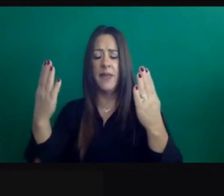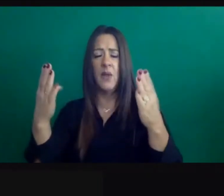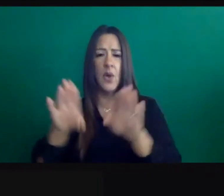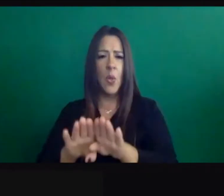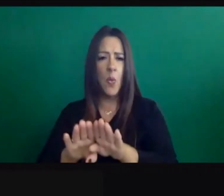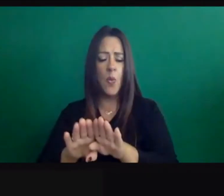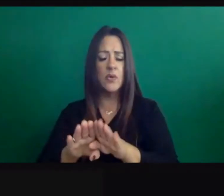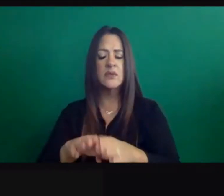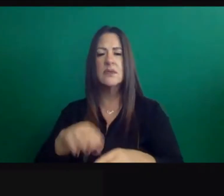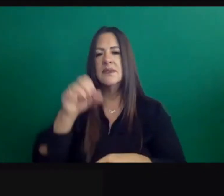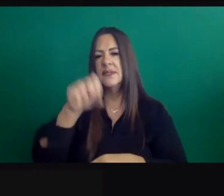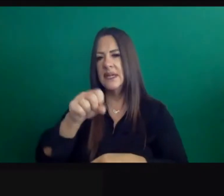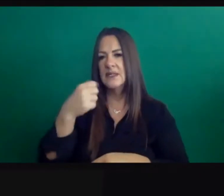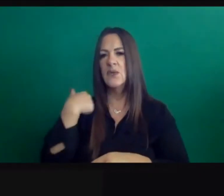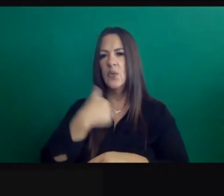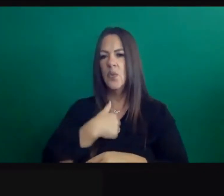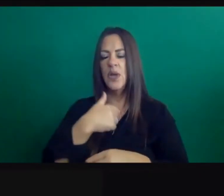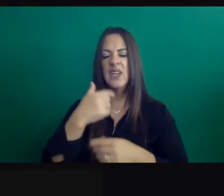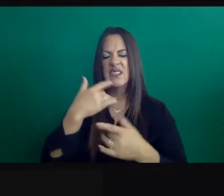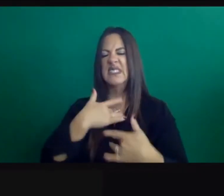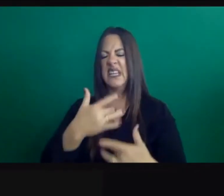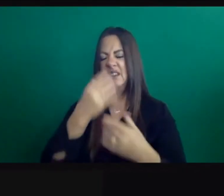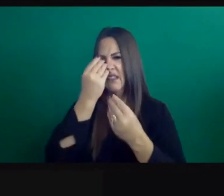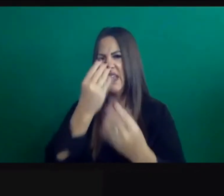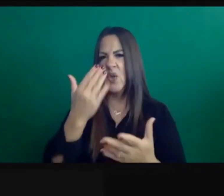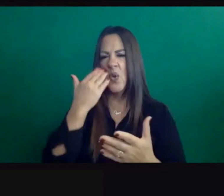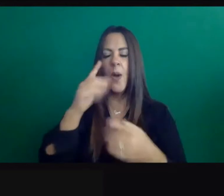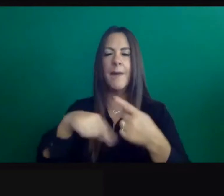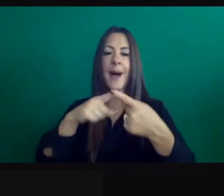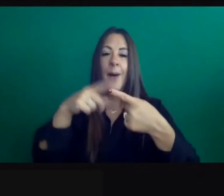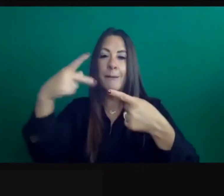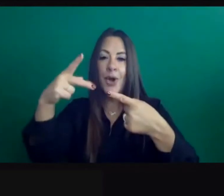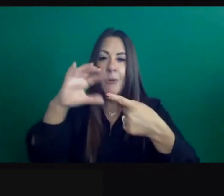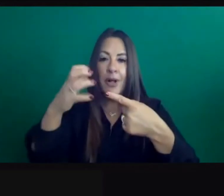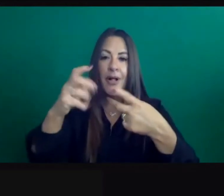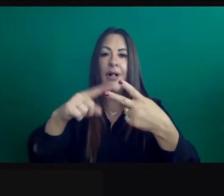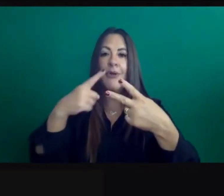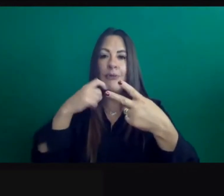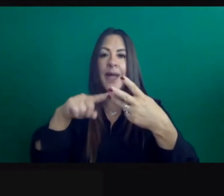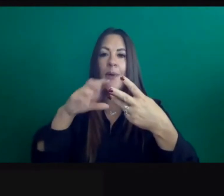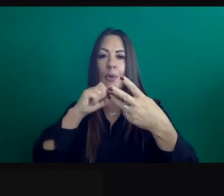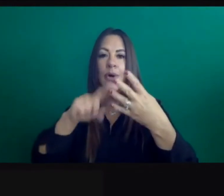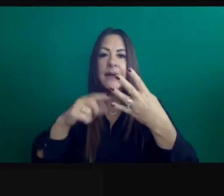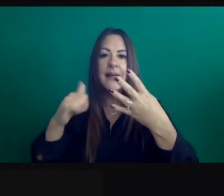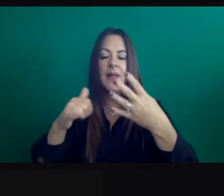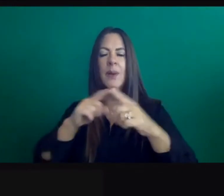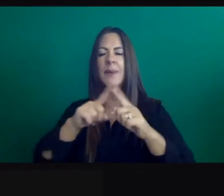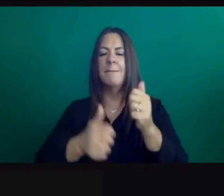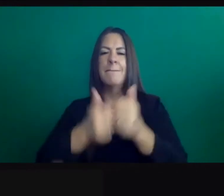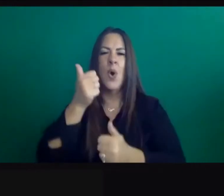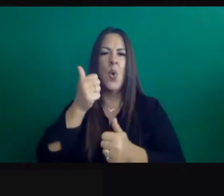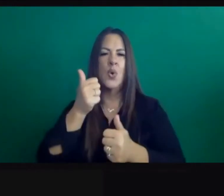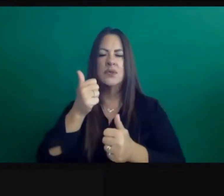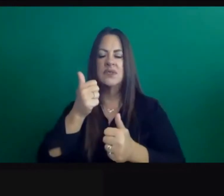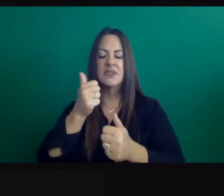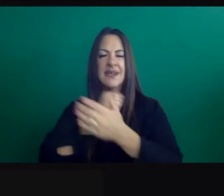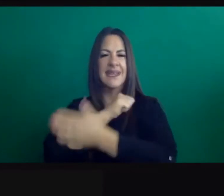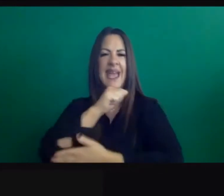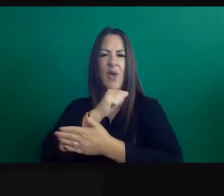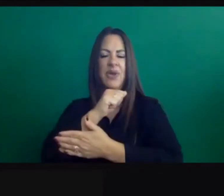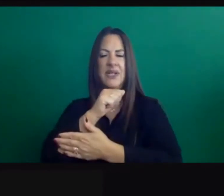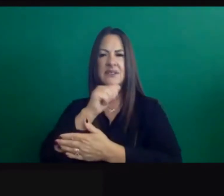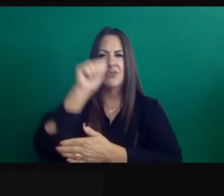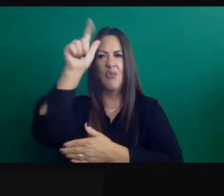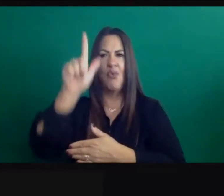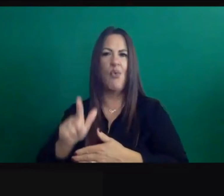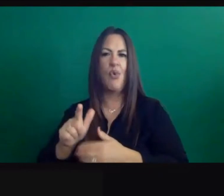to use it today. Normally, I'd update you on tiers, but the truth is there's no movement on counties that we're eligible to